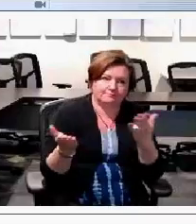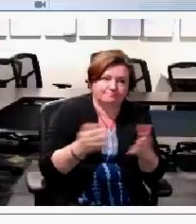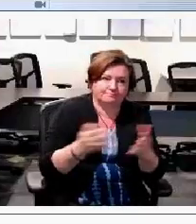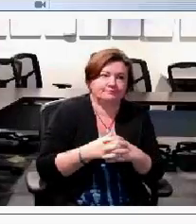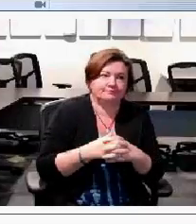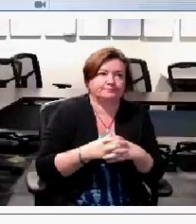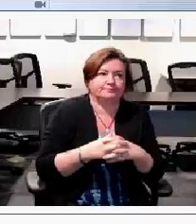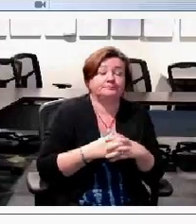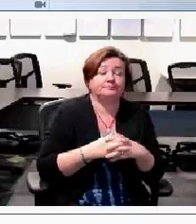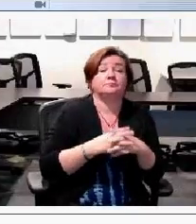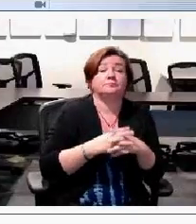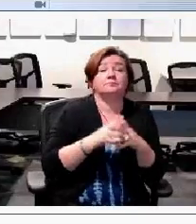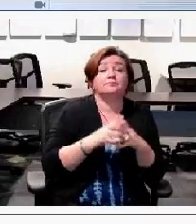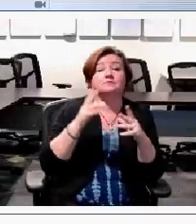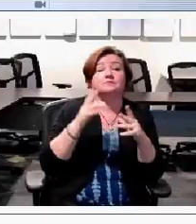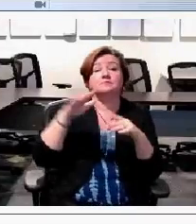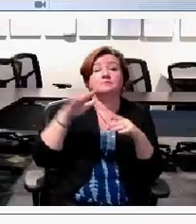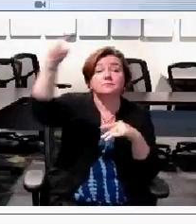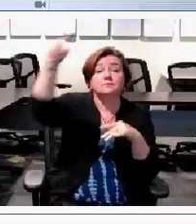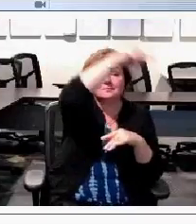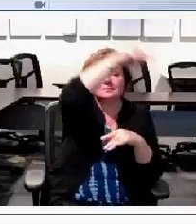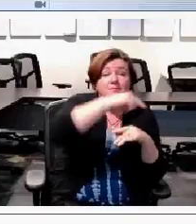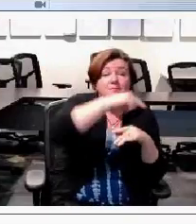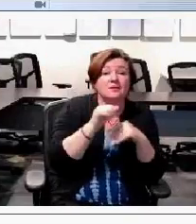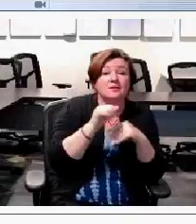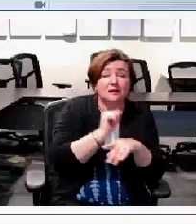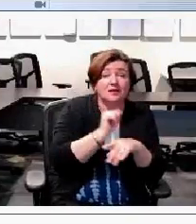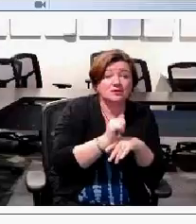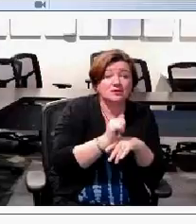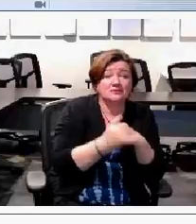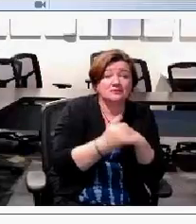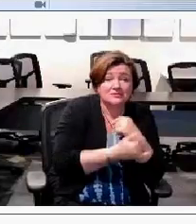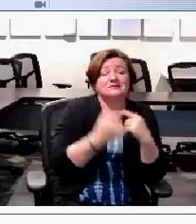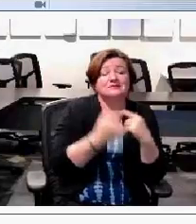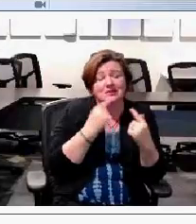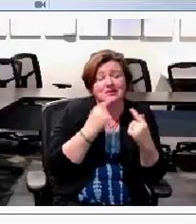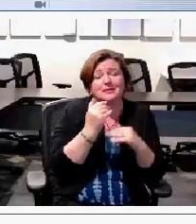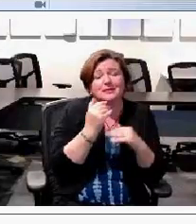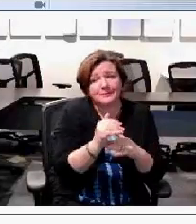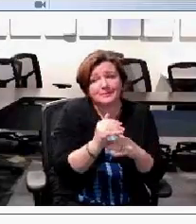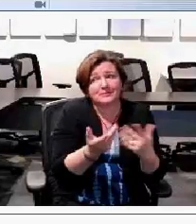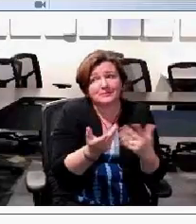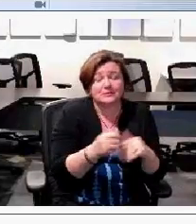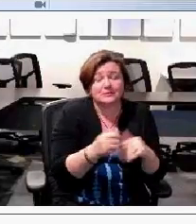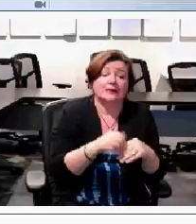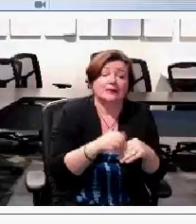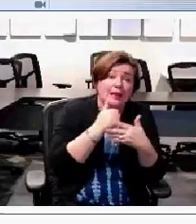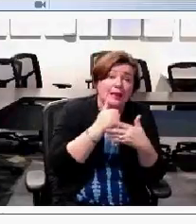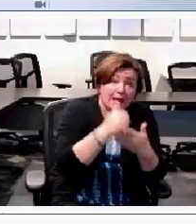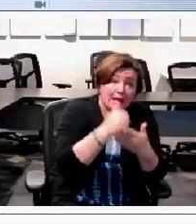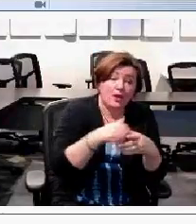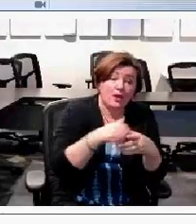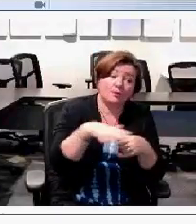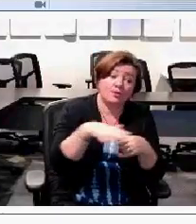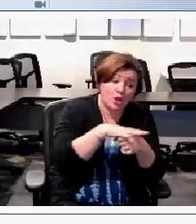So Alberta, I must say that we're a little limited in what we can do. We definitely consult low early